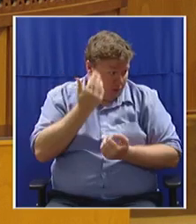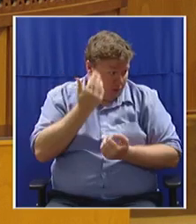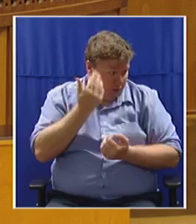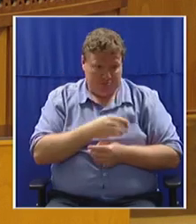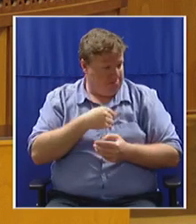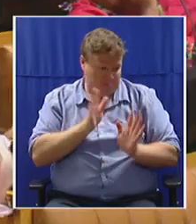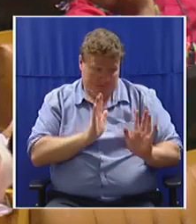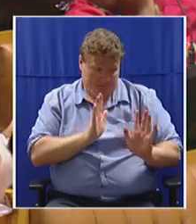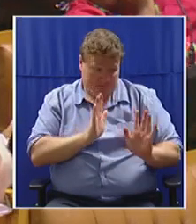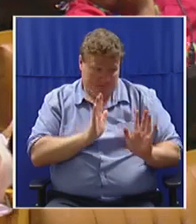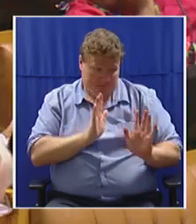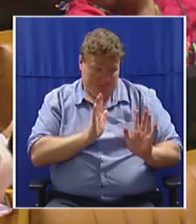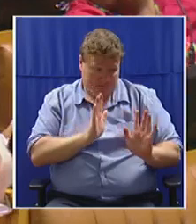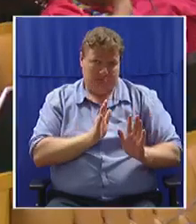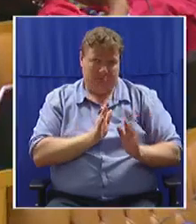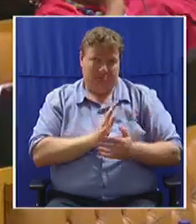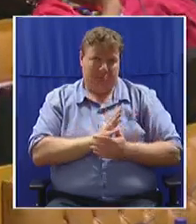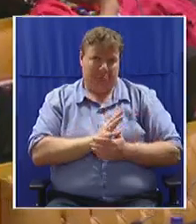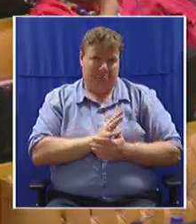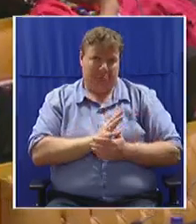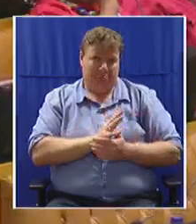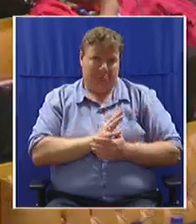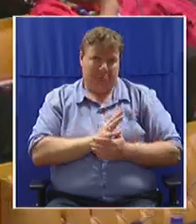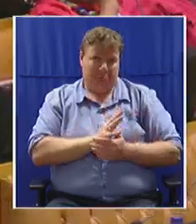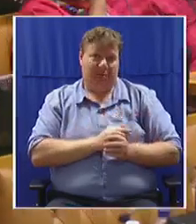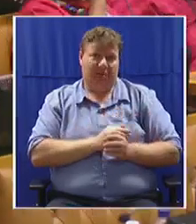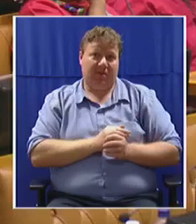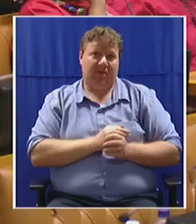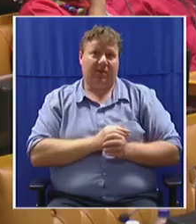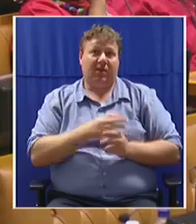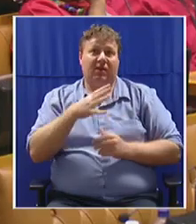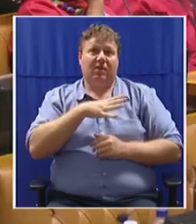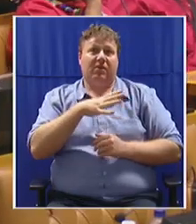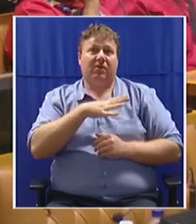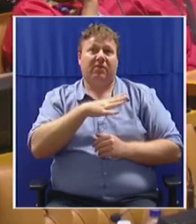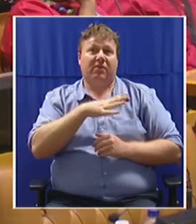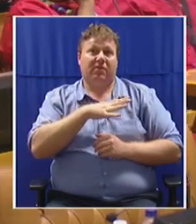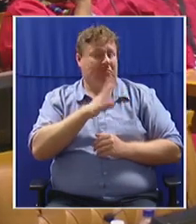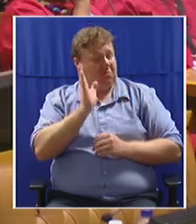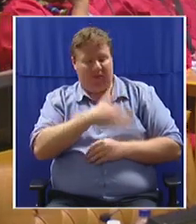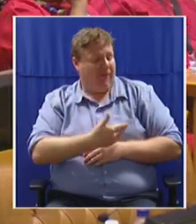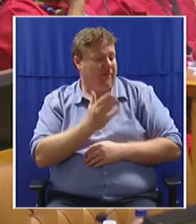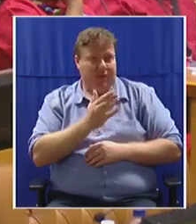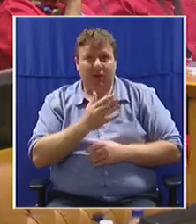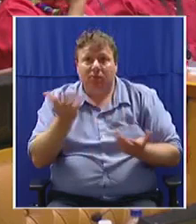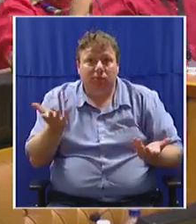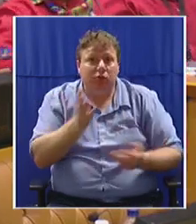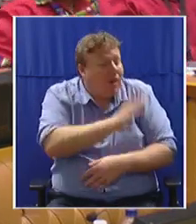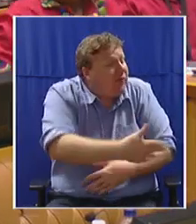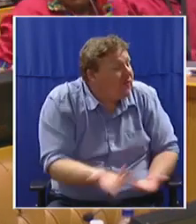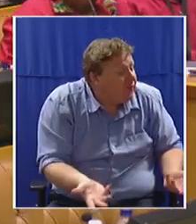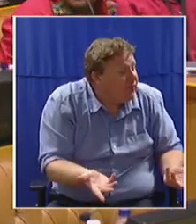Okay. If she has forfeited that, the Honorable have you forfeited?